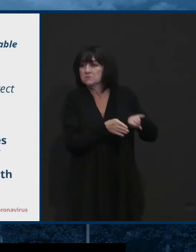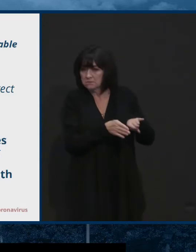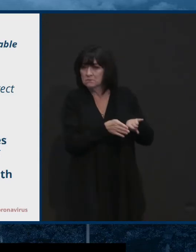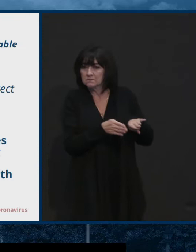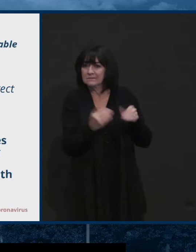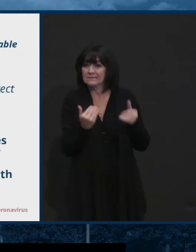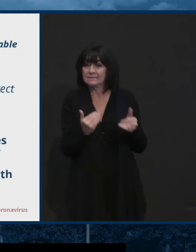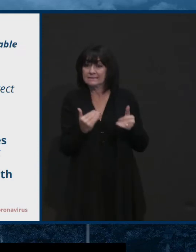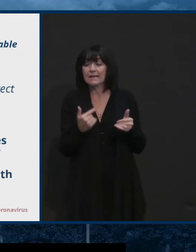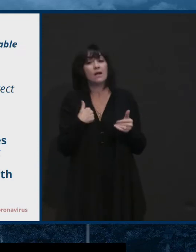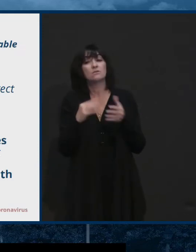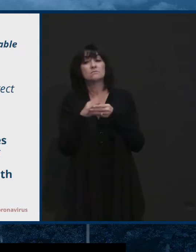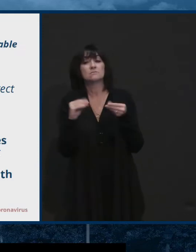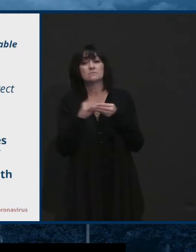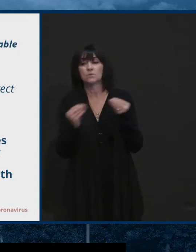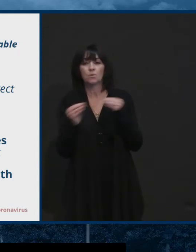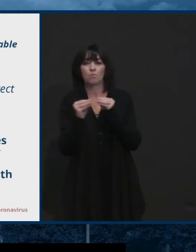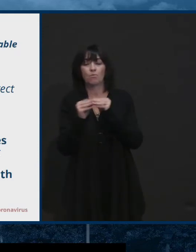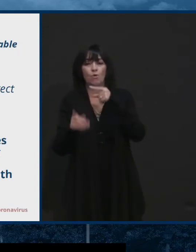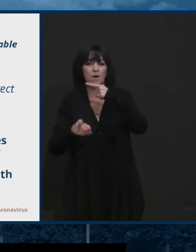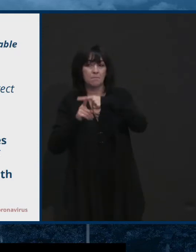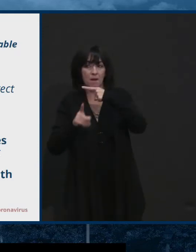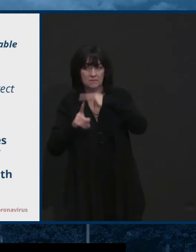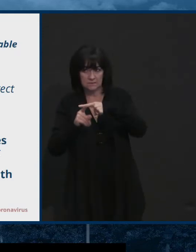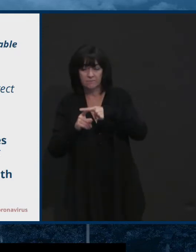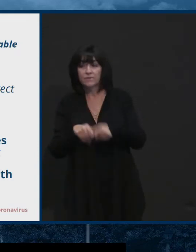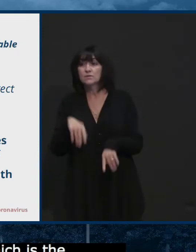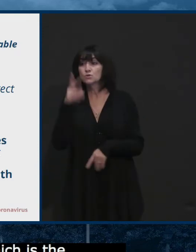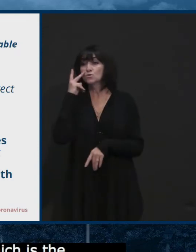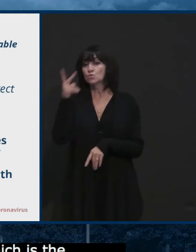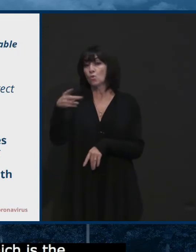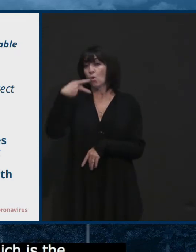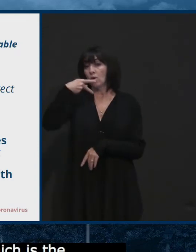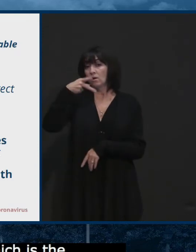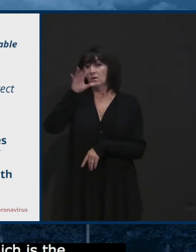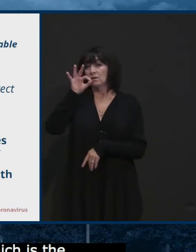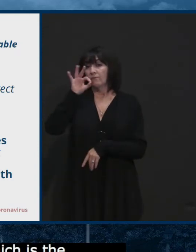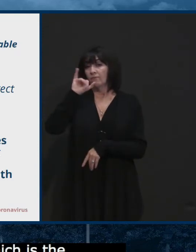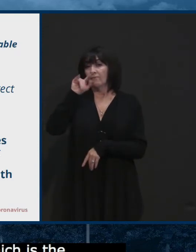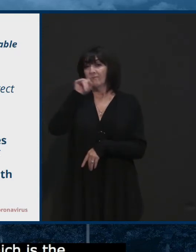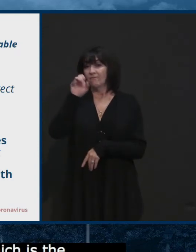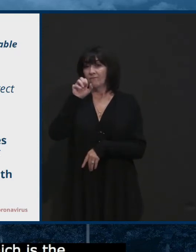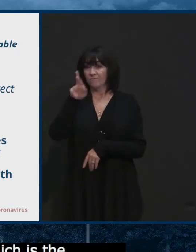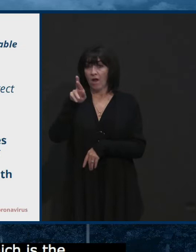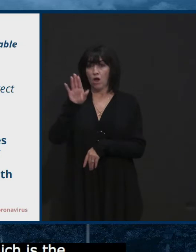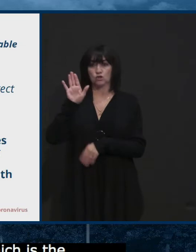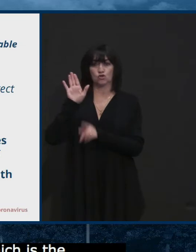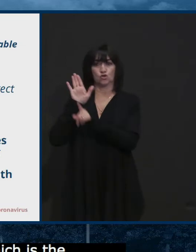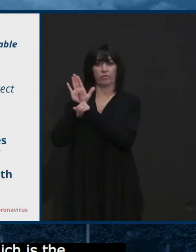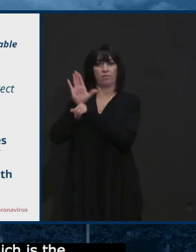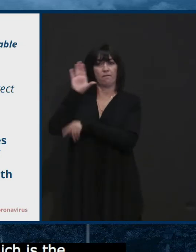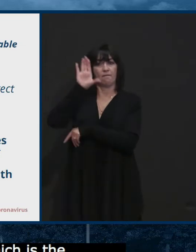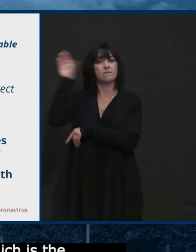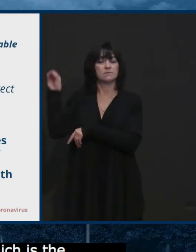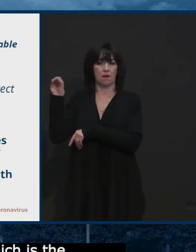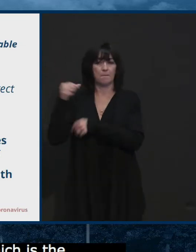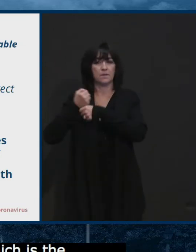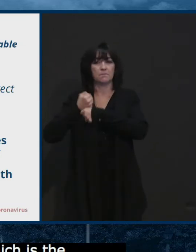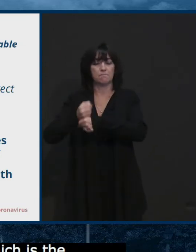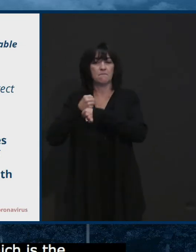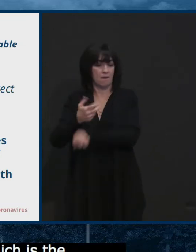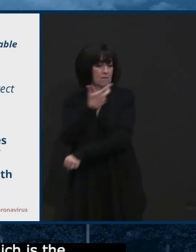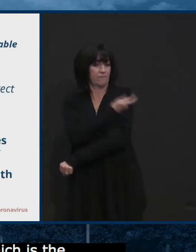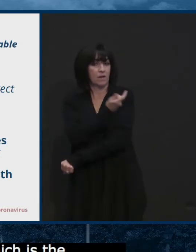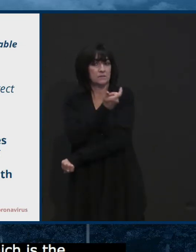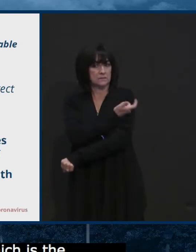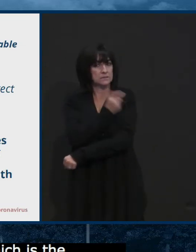news yesterday that the Pfizer vaccine may be much more effective than any of us ever expected. And it